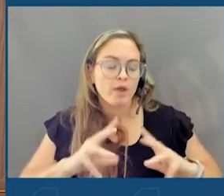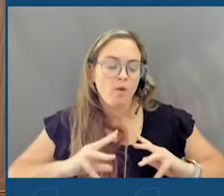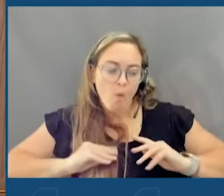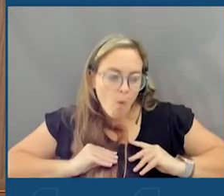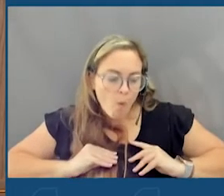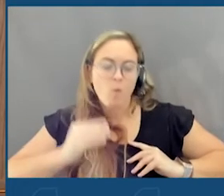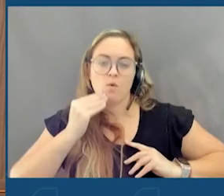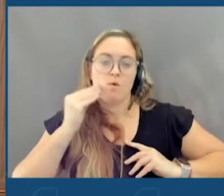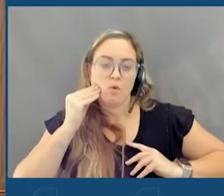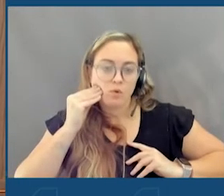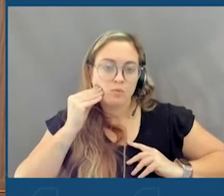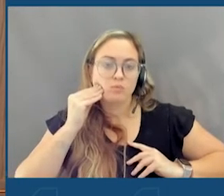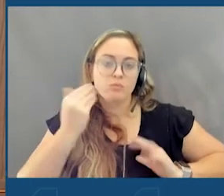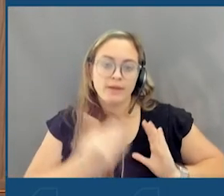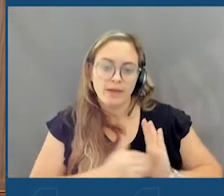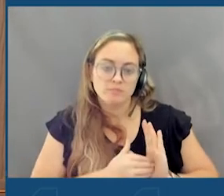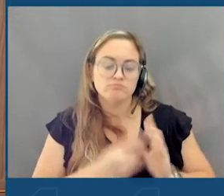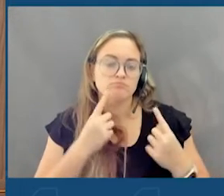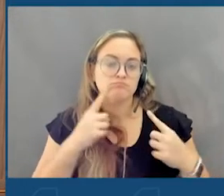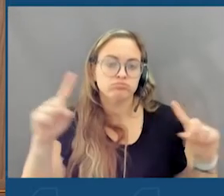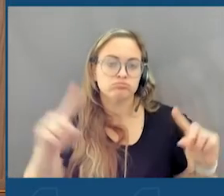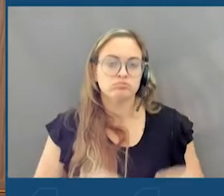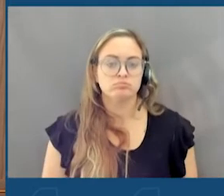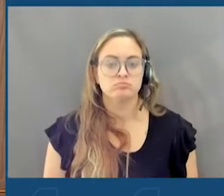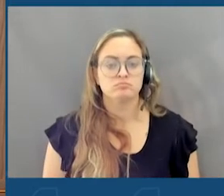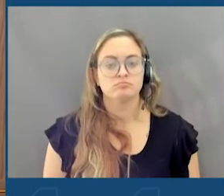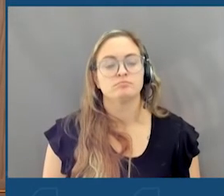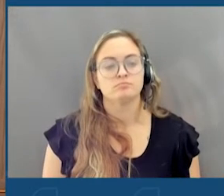our home again.